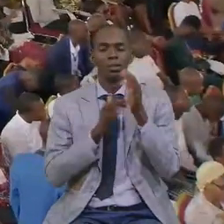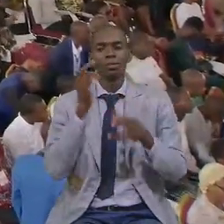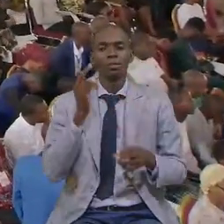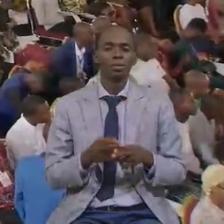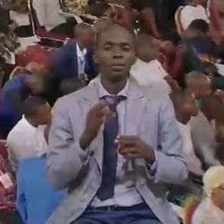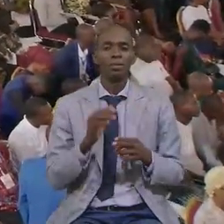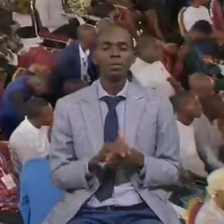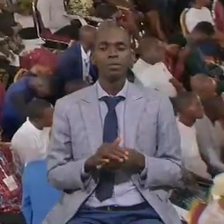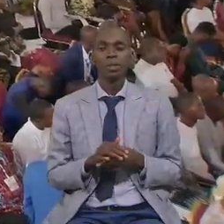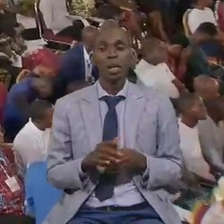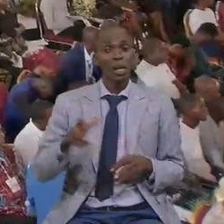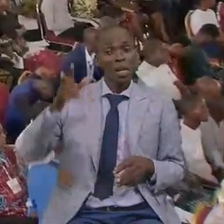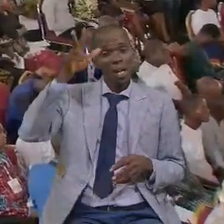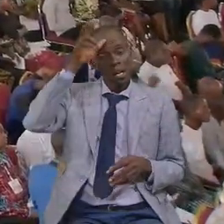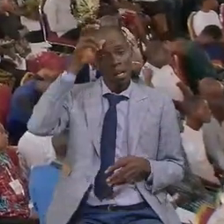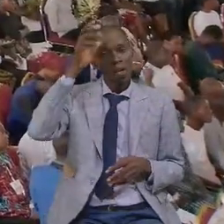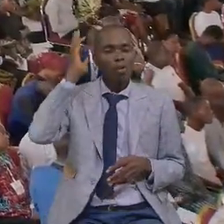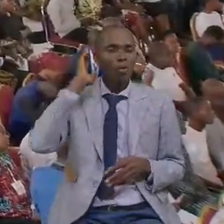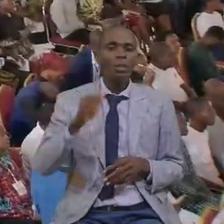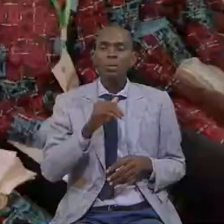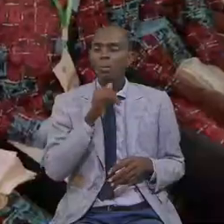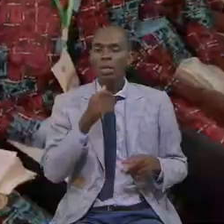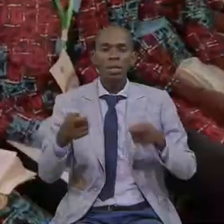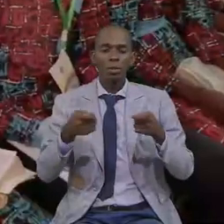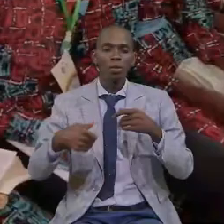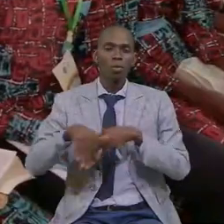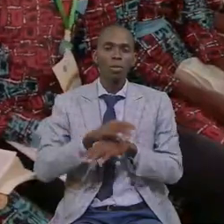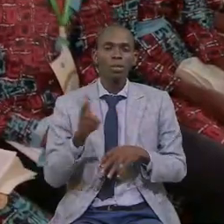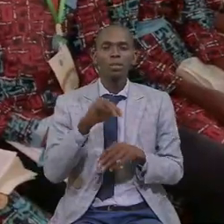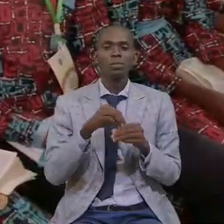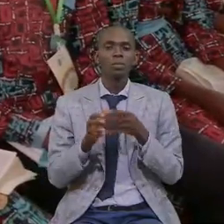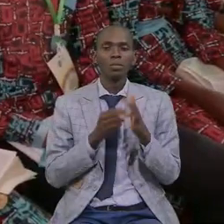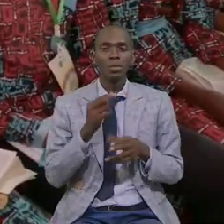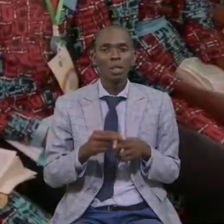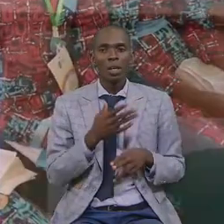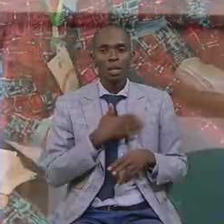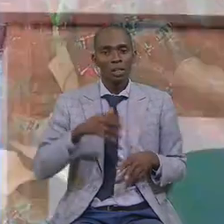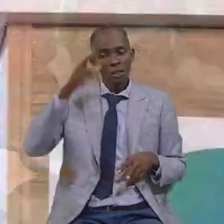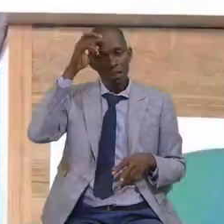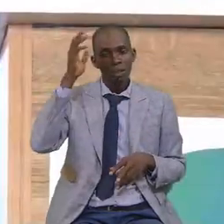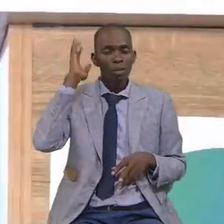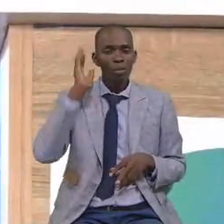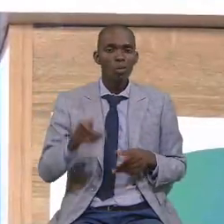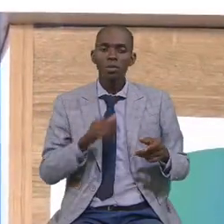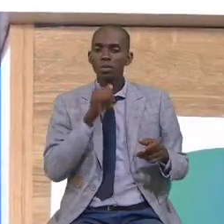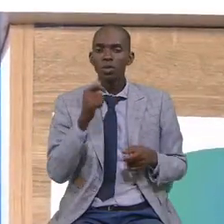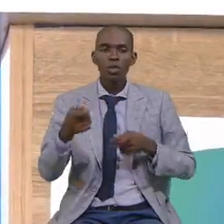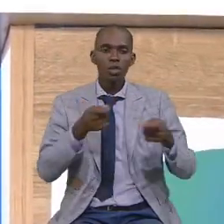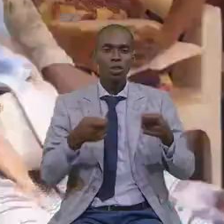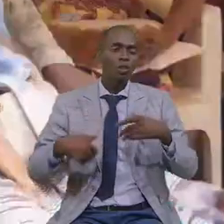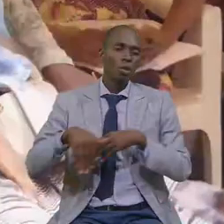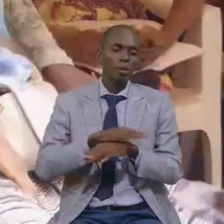Amen. Satan will not reign over them. Amen. And Satan will not reign over